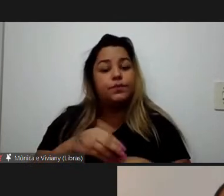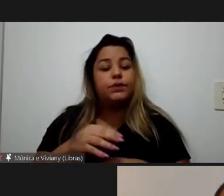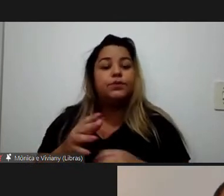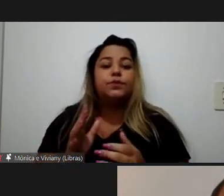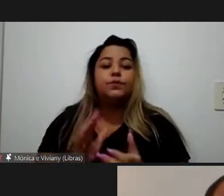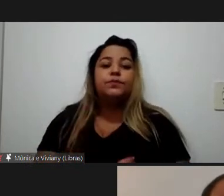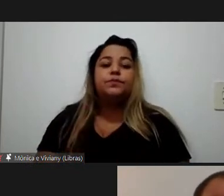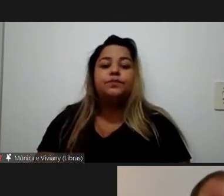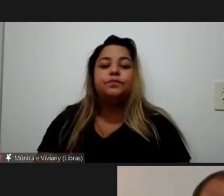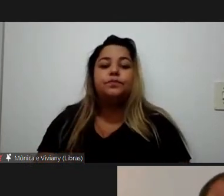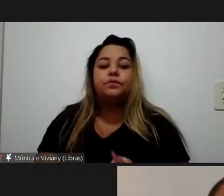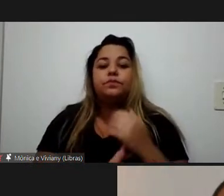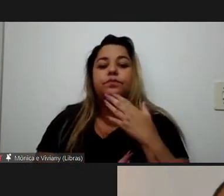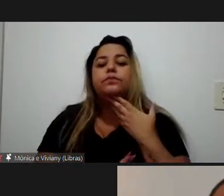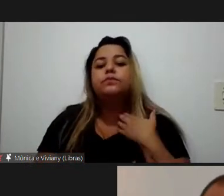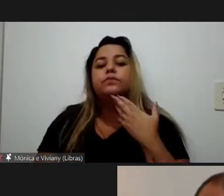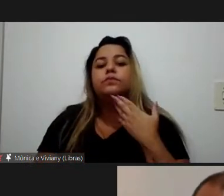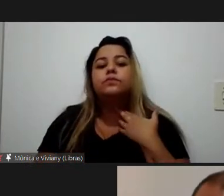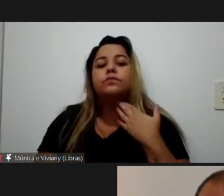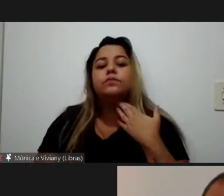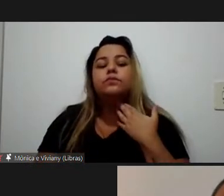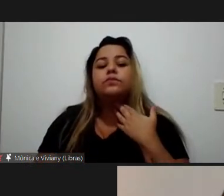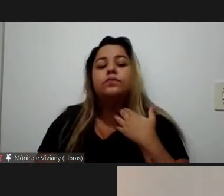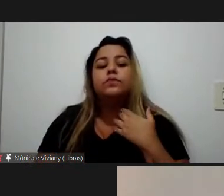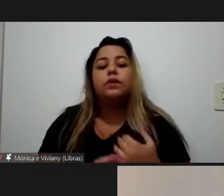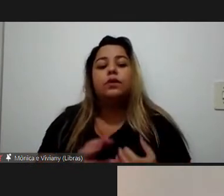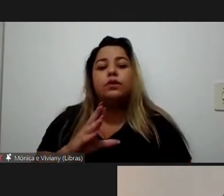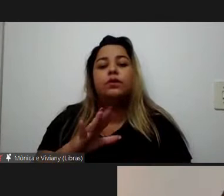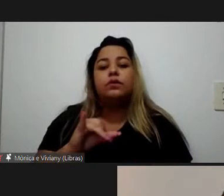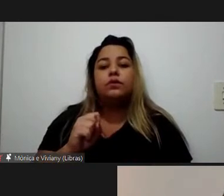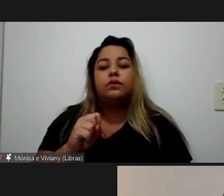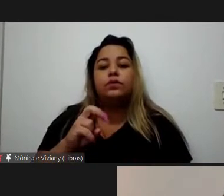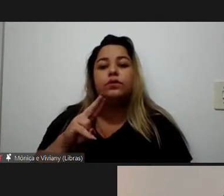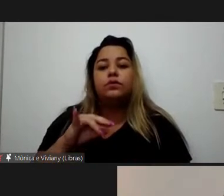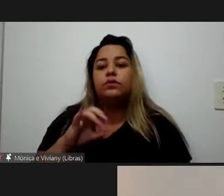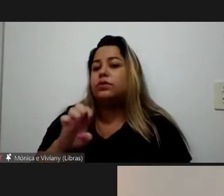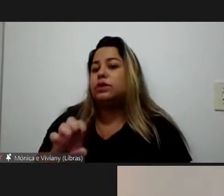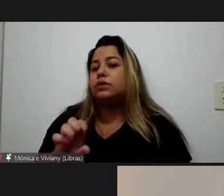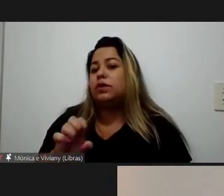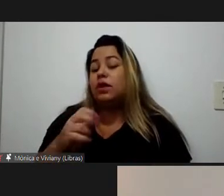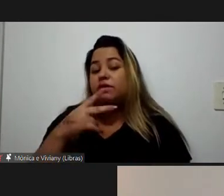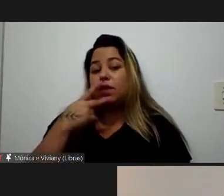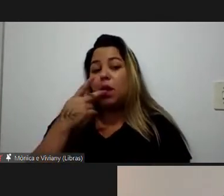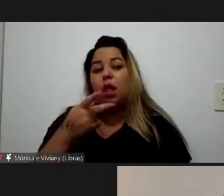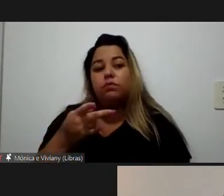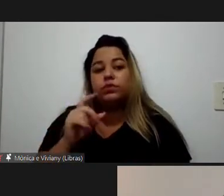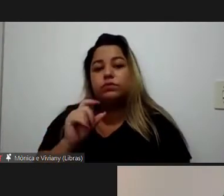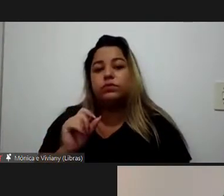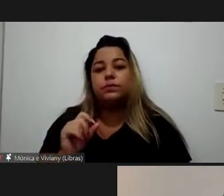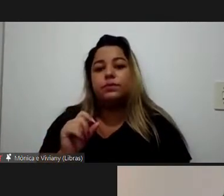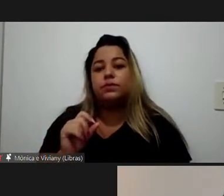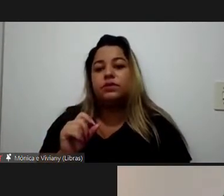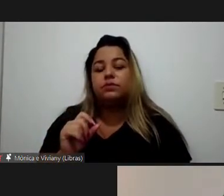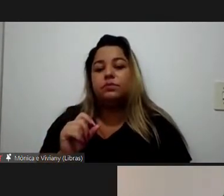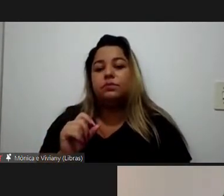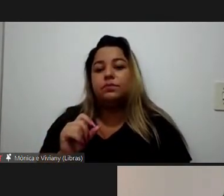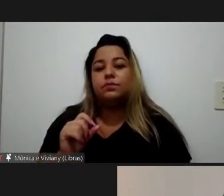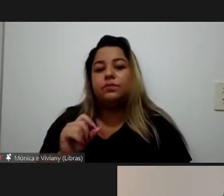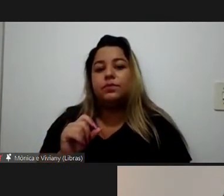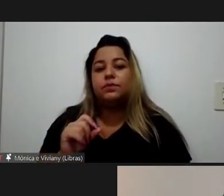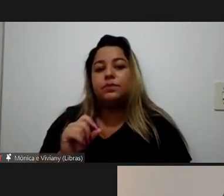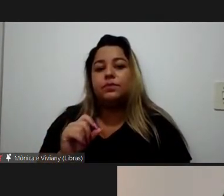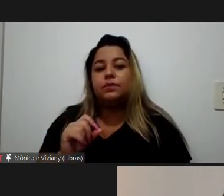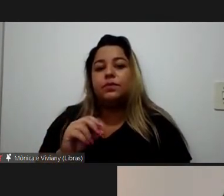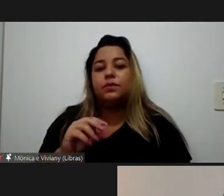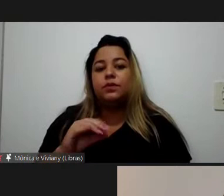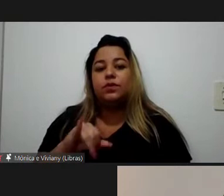this shared care. Cristiane, Cristiane, comentário? would you like to comment something? José complementou. Tá